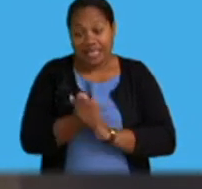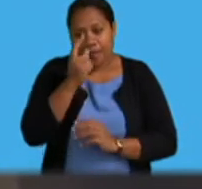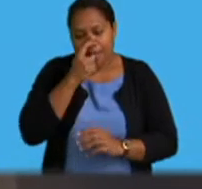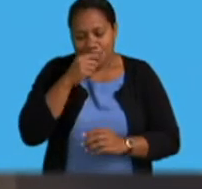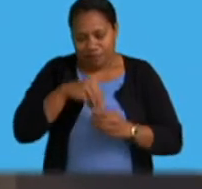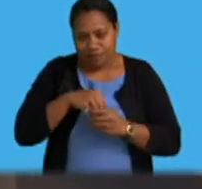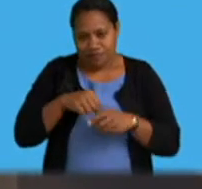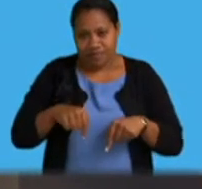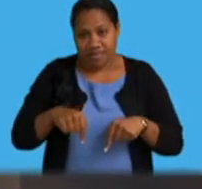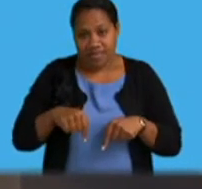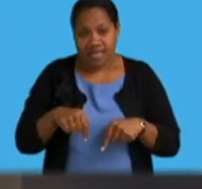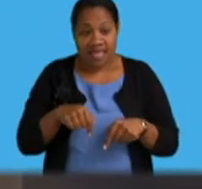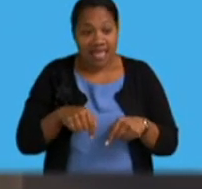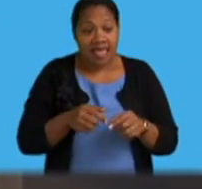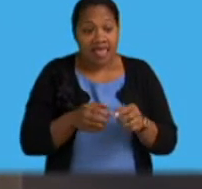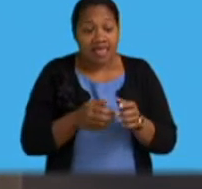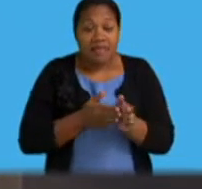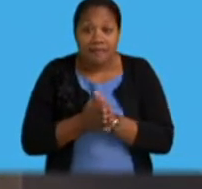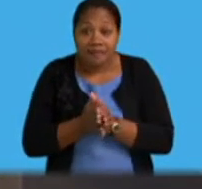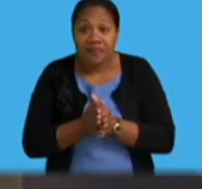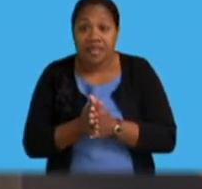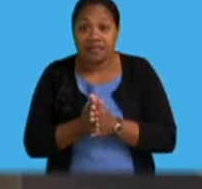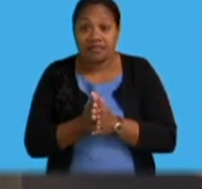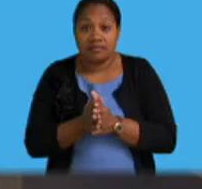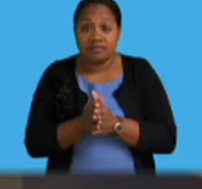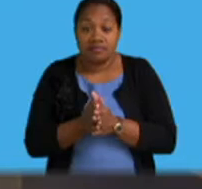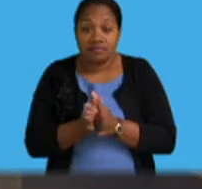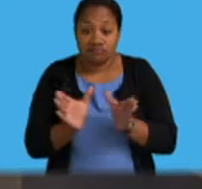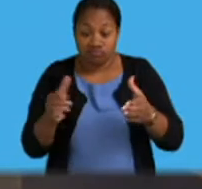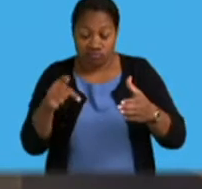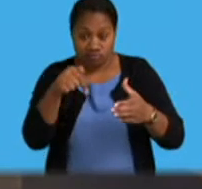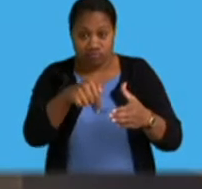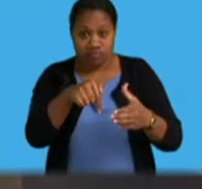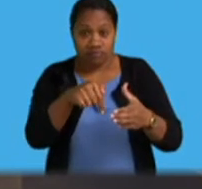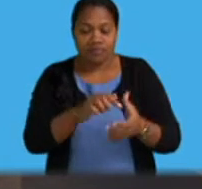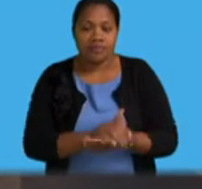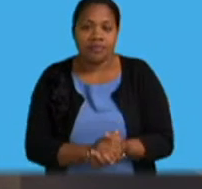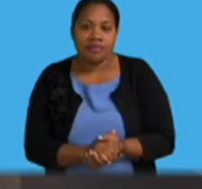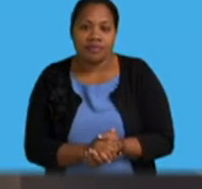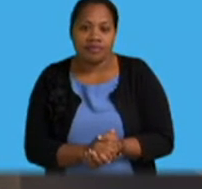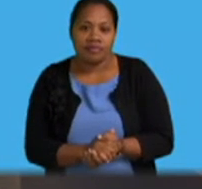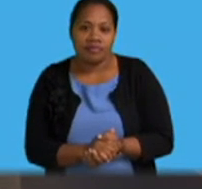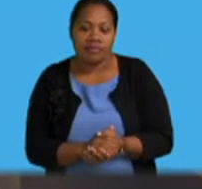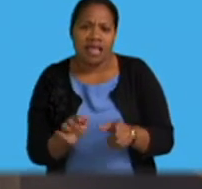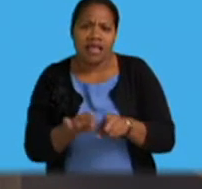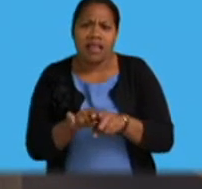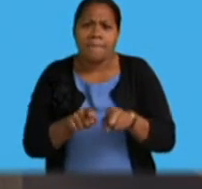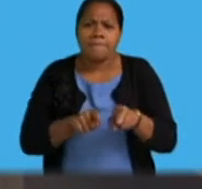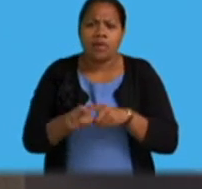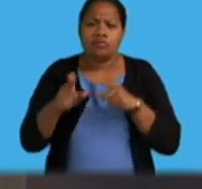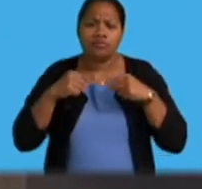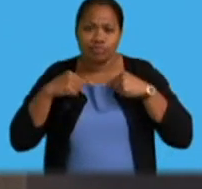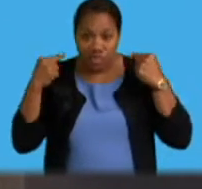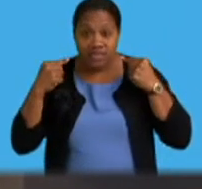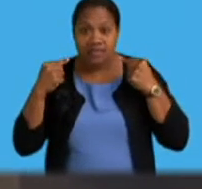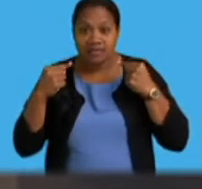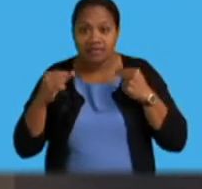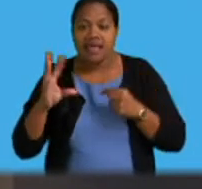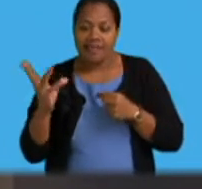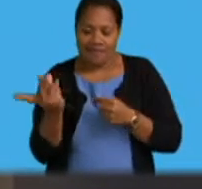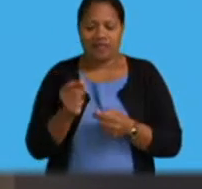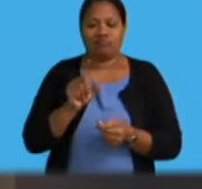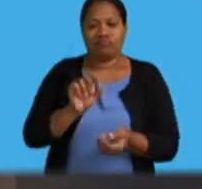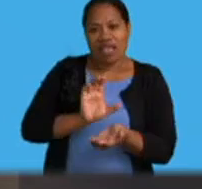Party that deploys with all our contingents, like most priests, also engage in